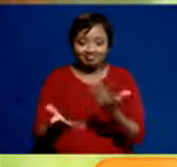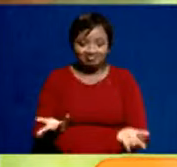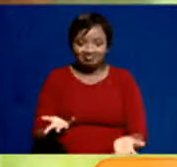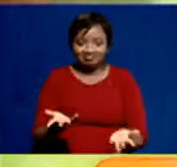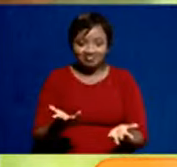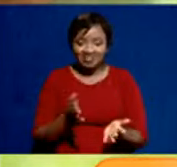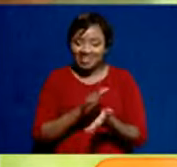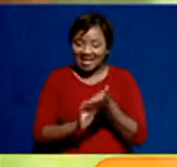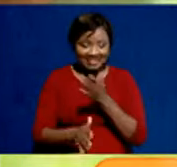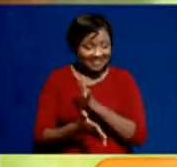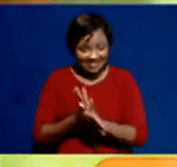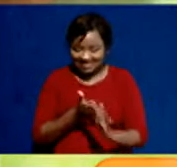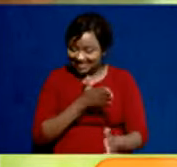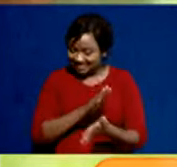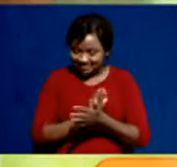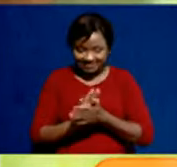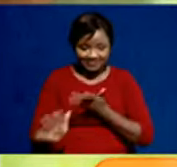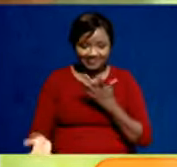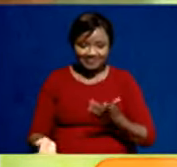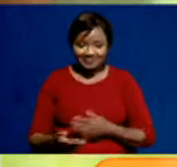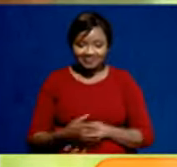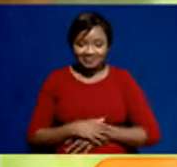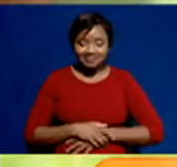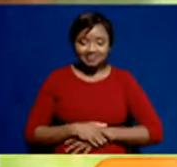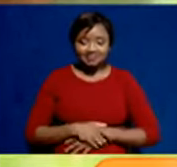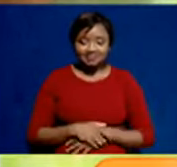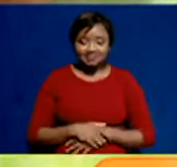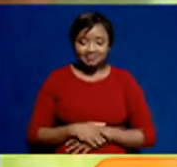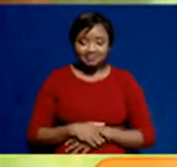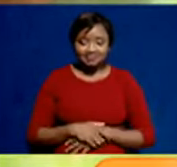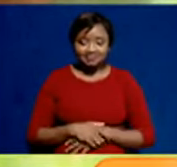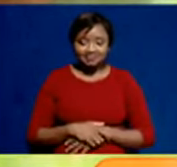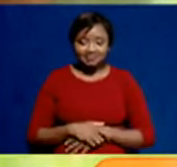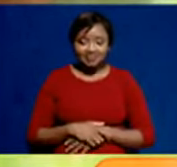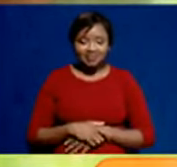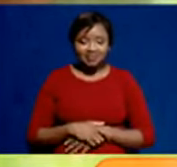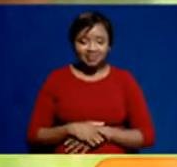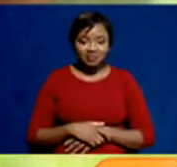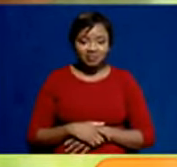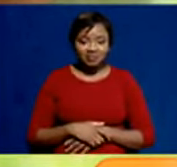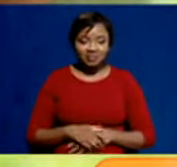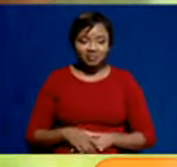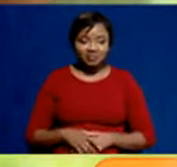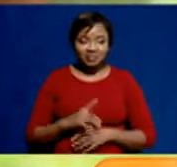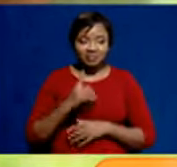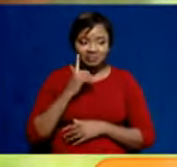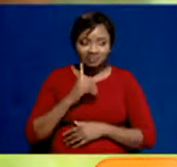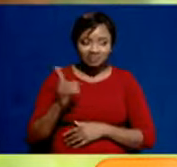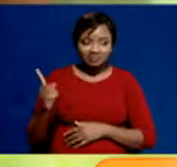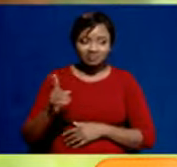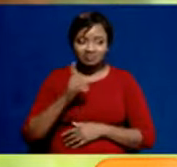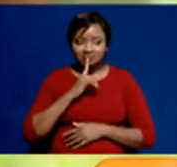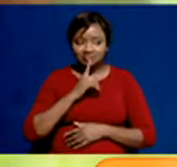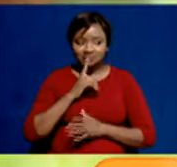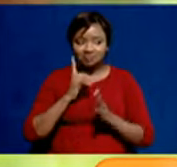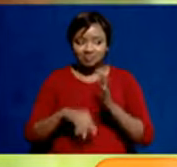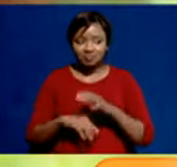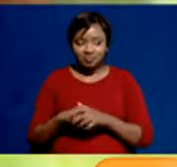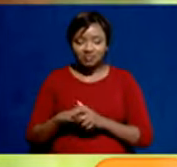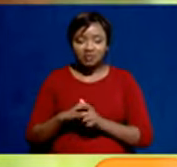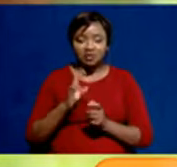They came, they said Kenya National Trading Corporation was going to import edible